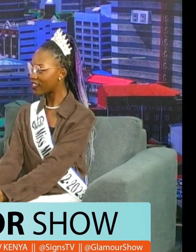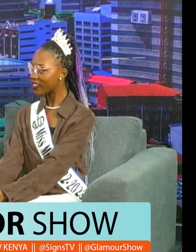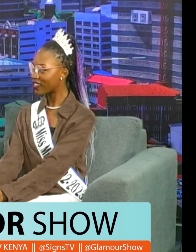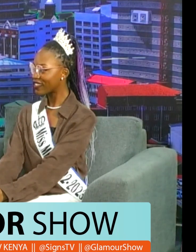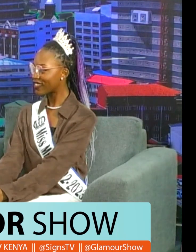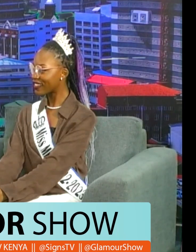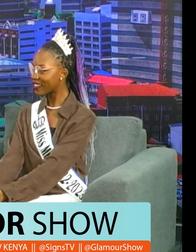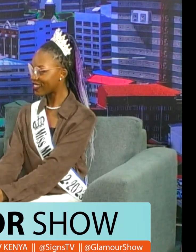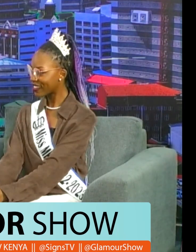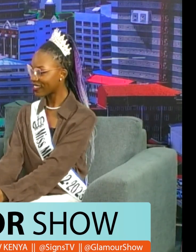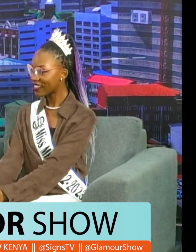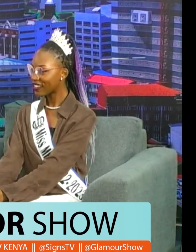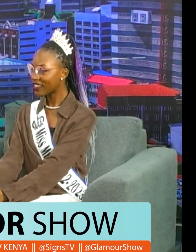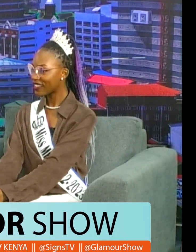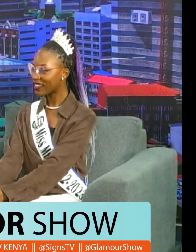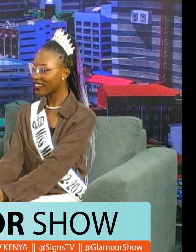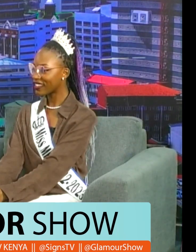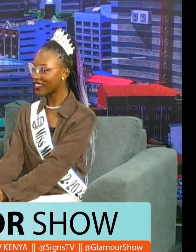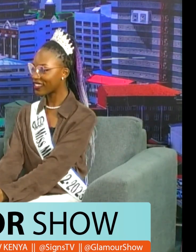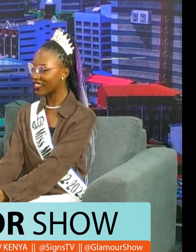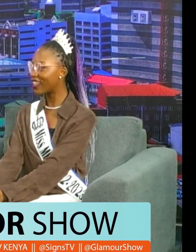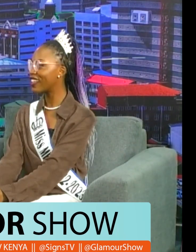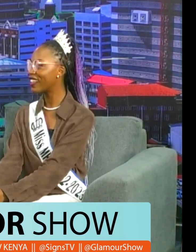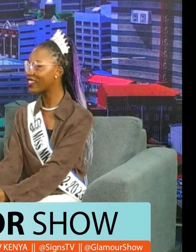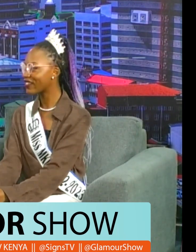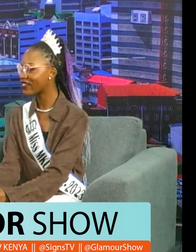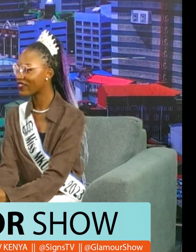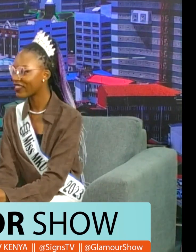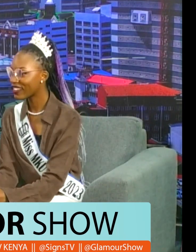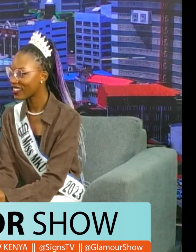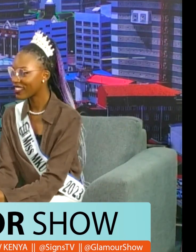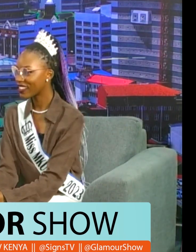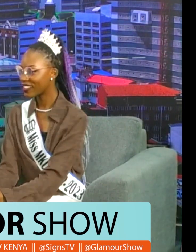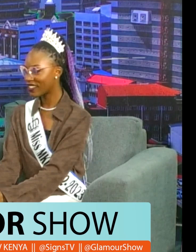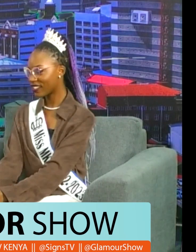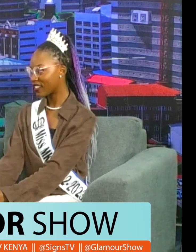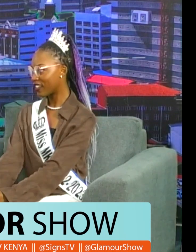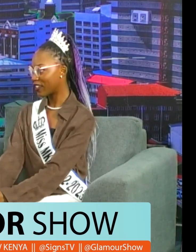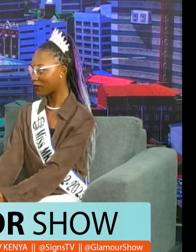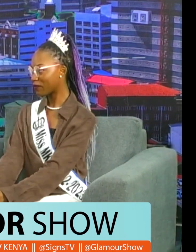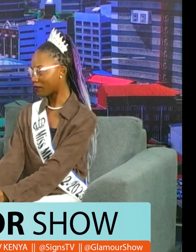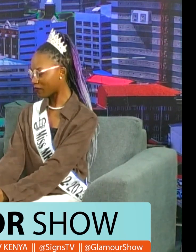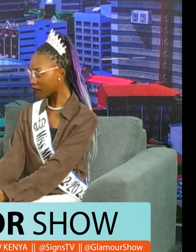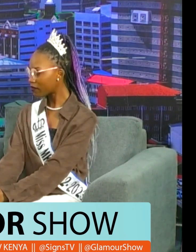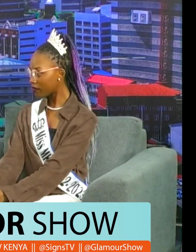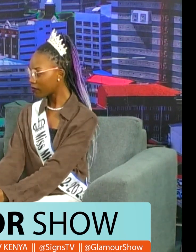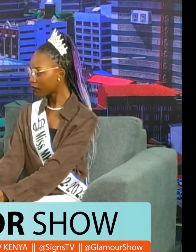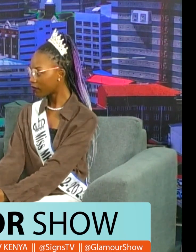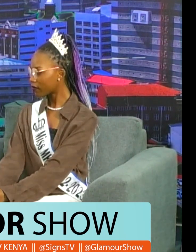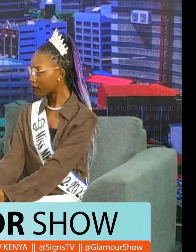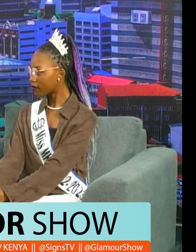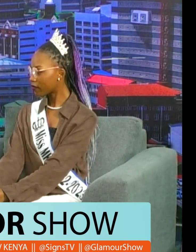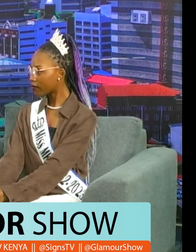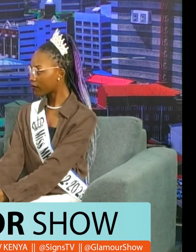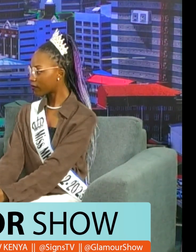What? You mean 9, and you have explained about 5. Wow, that is very interesting. Please